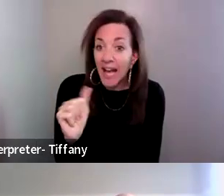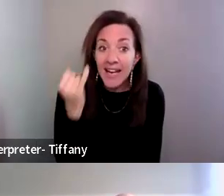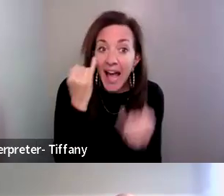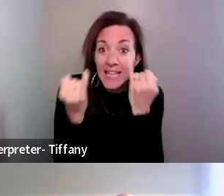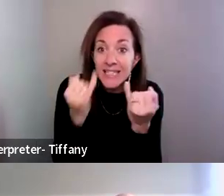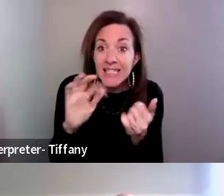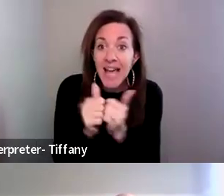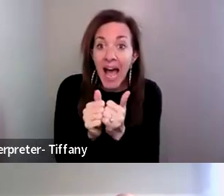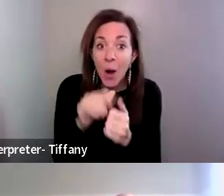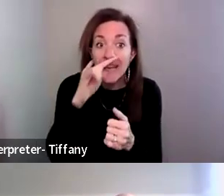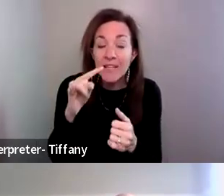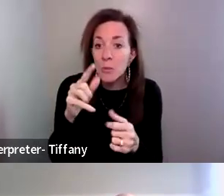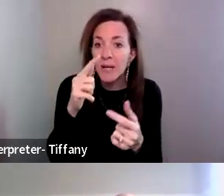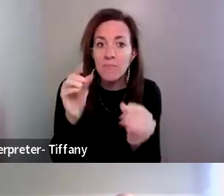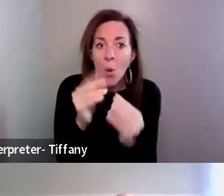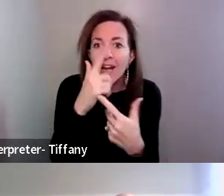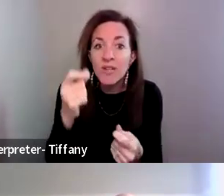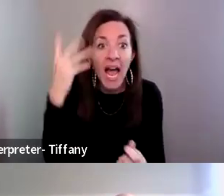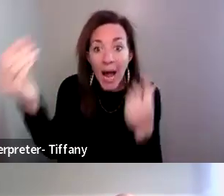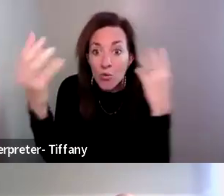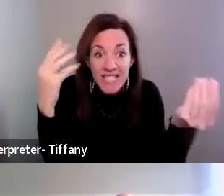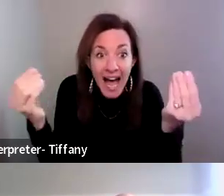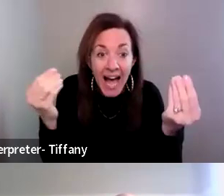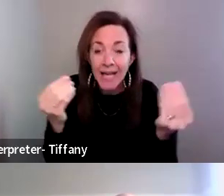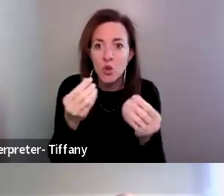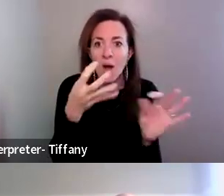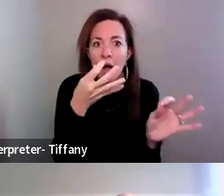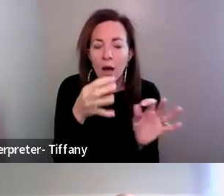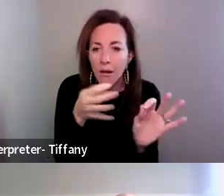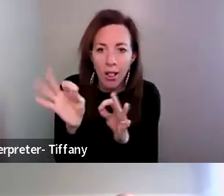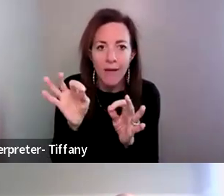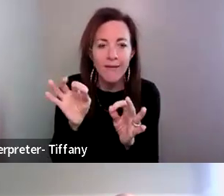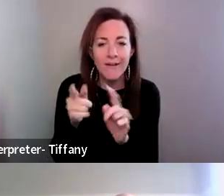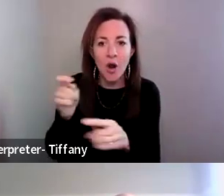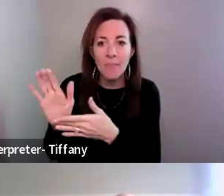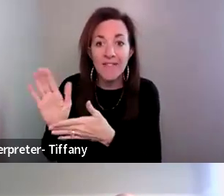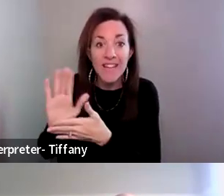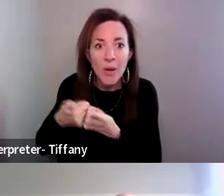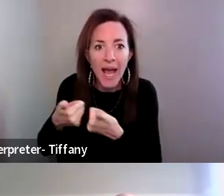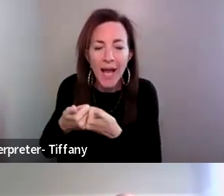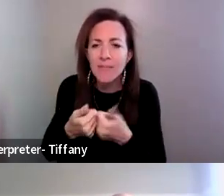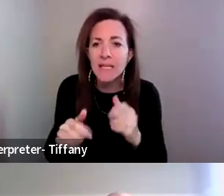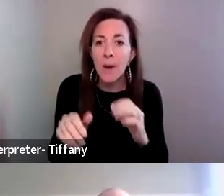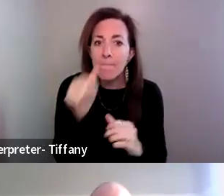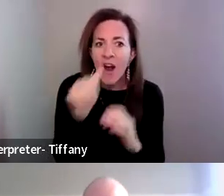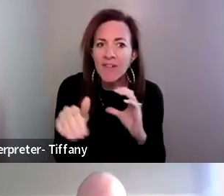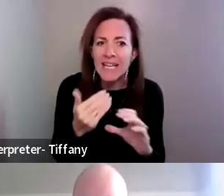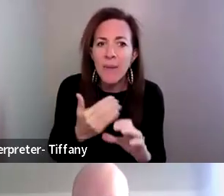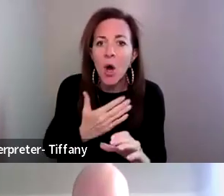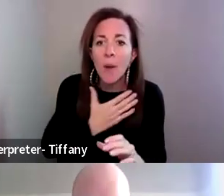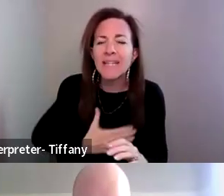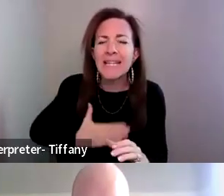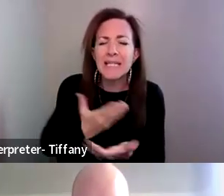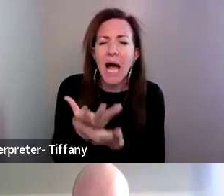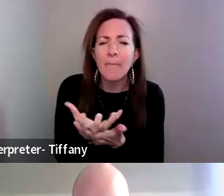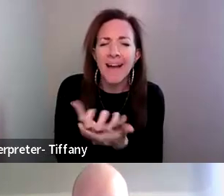get them to be interested in going outside and getting off the video games, send me a private email, please. I beg of you.